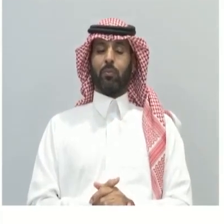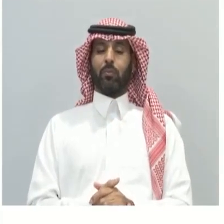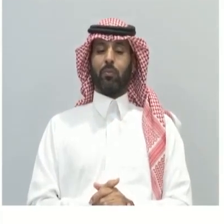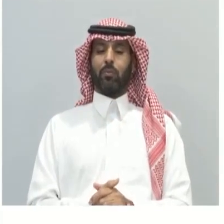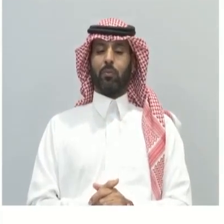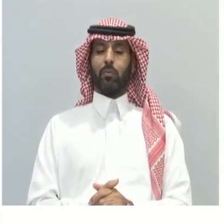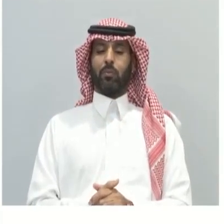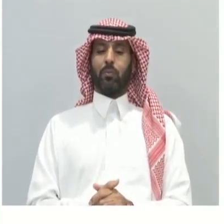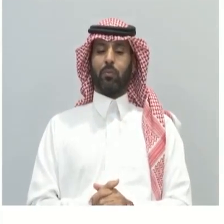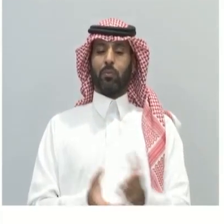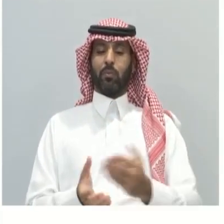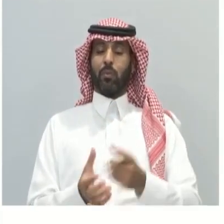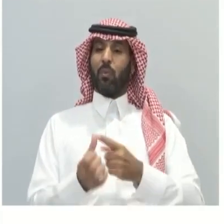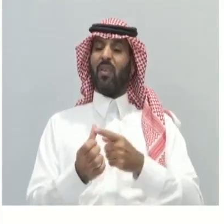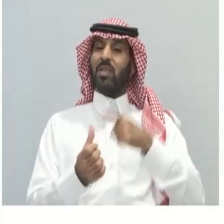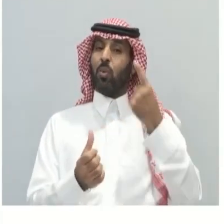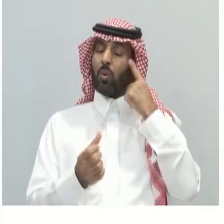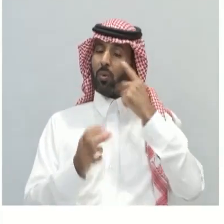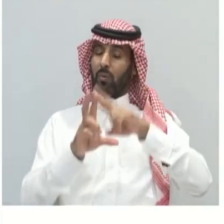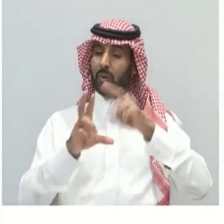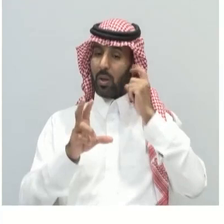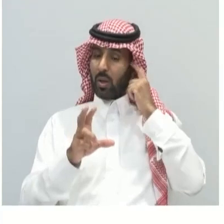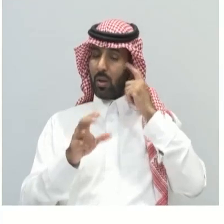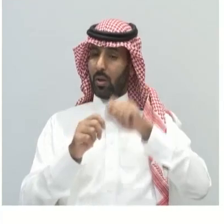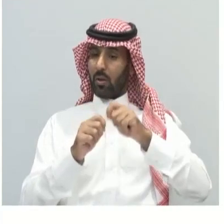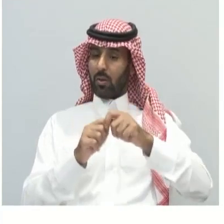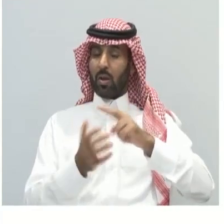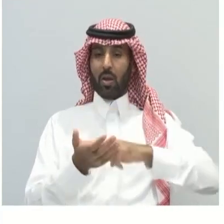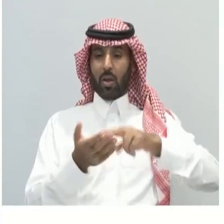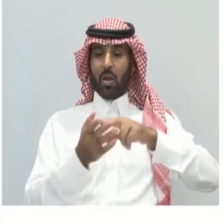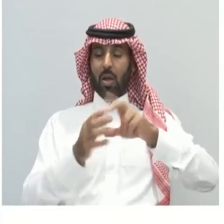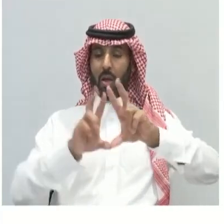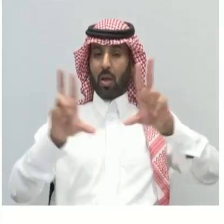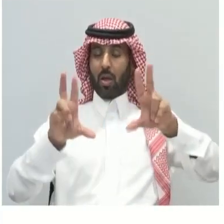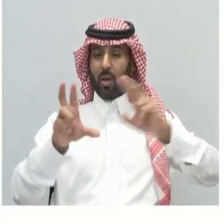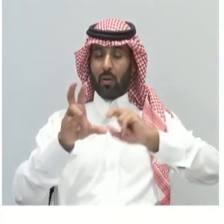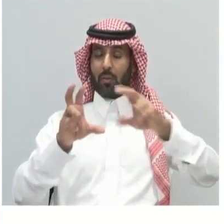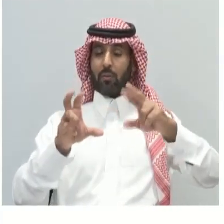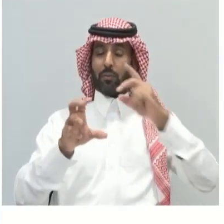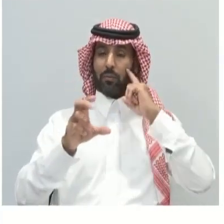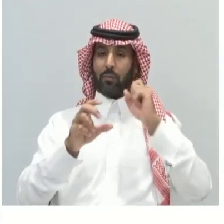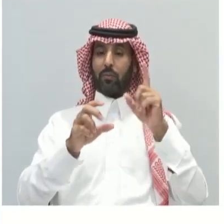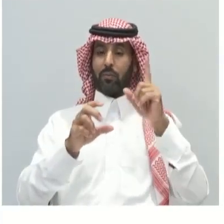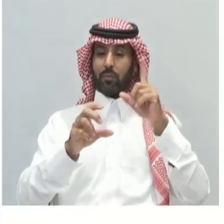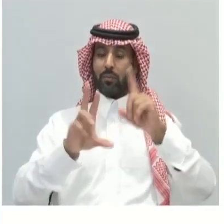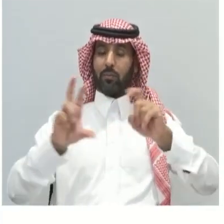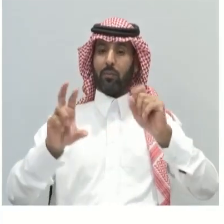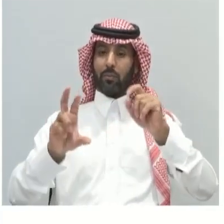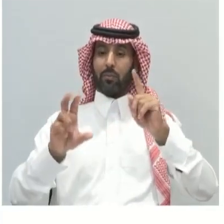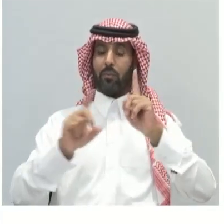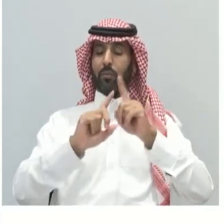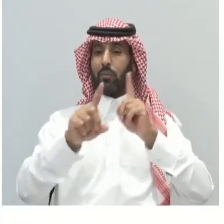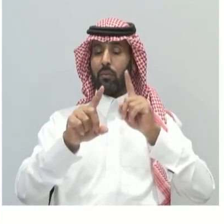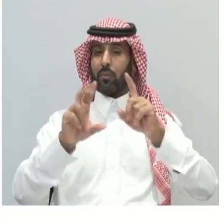electronic television. So he was the first inventor to transmit television image, Philo Farnsworth, who of course